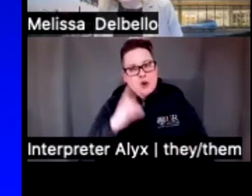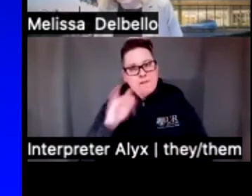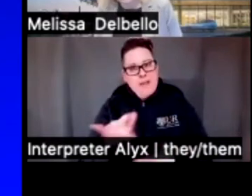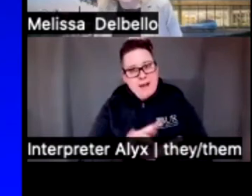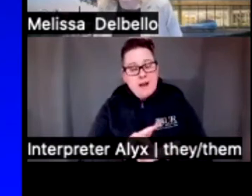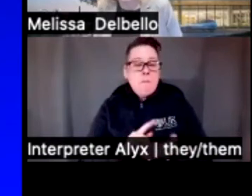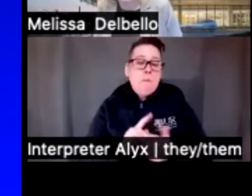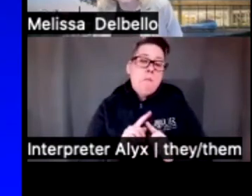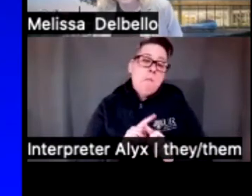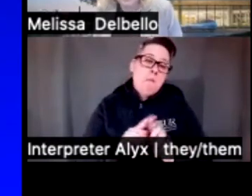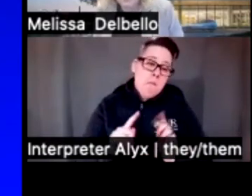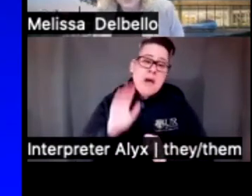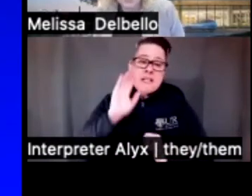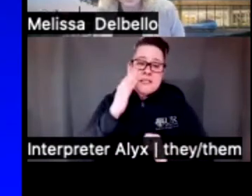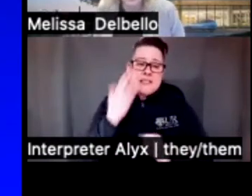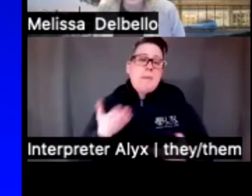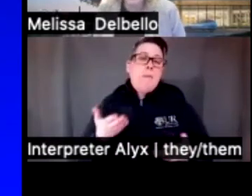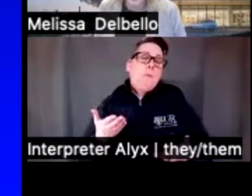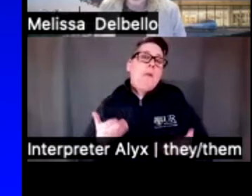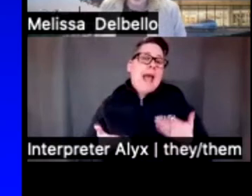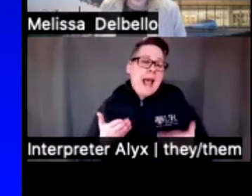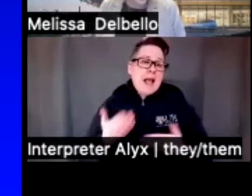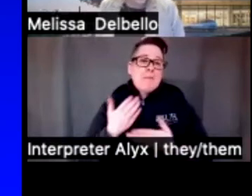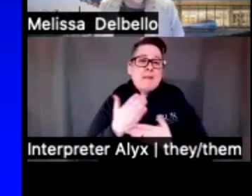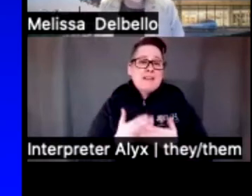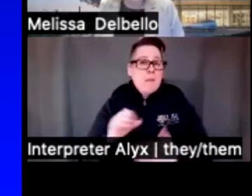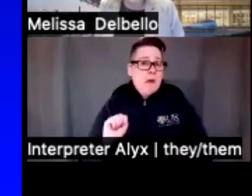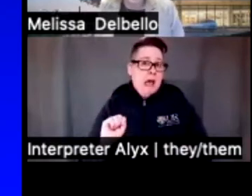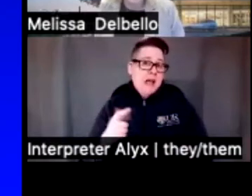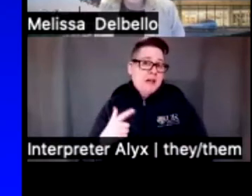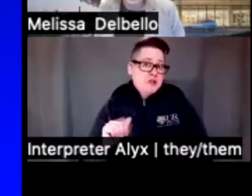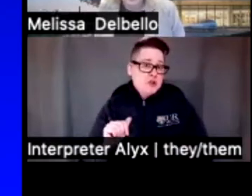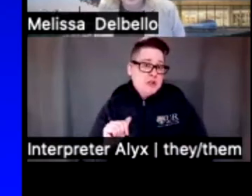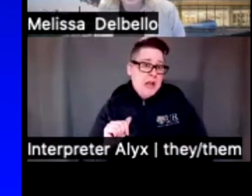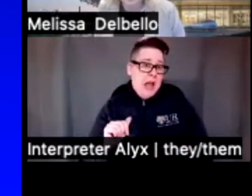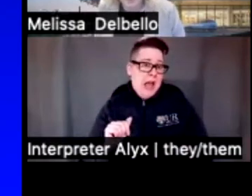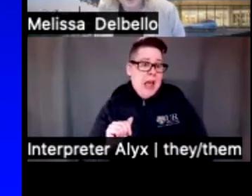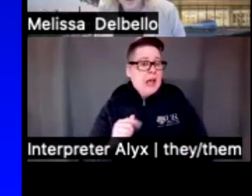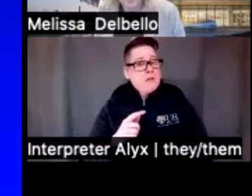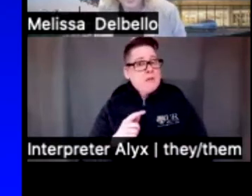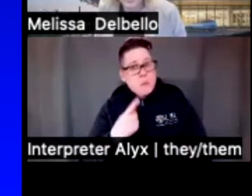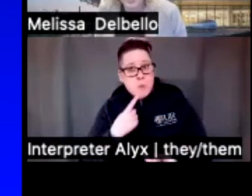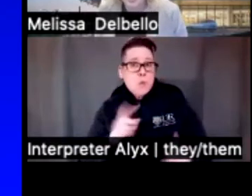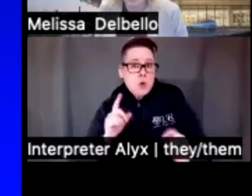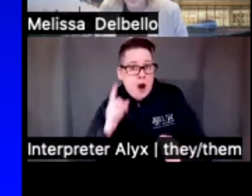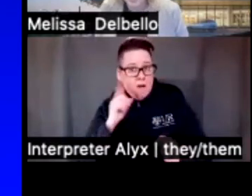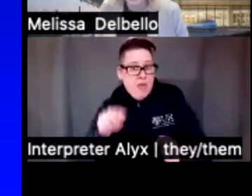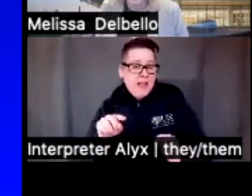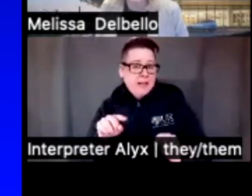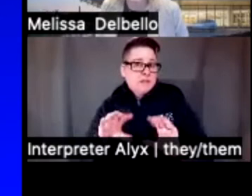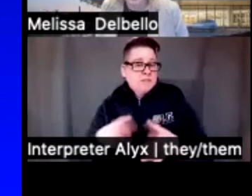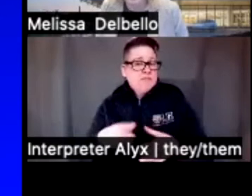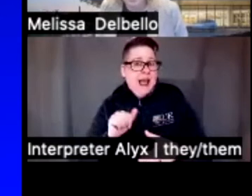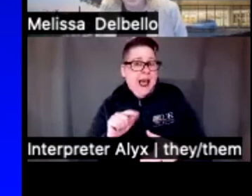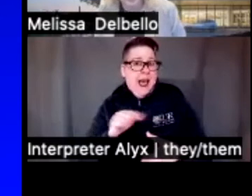some suggestion that perhaps some of the SGAs may work in this population at risk,